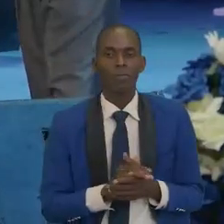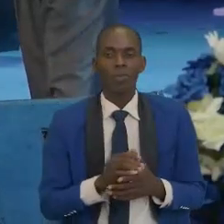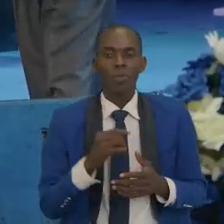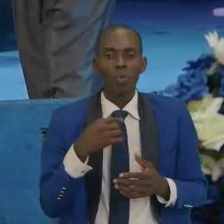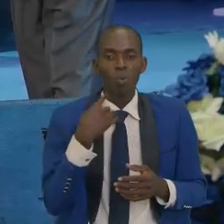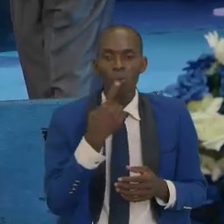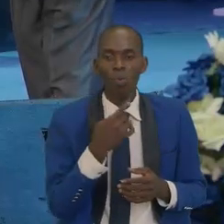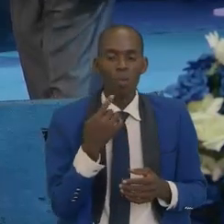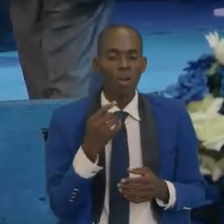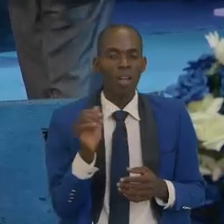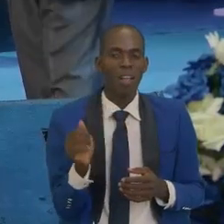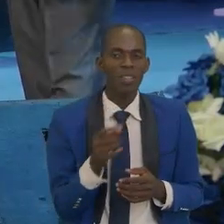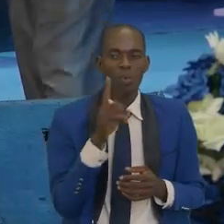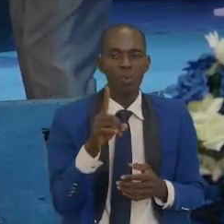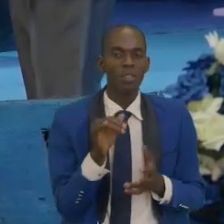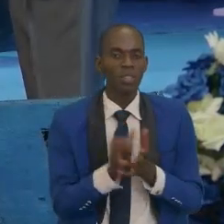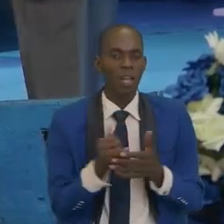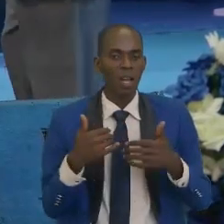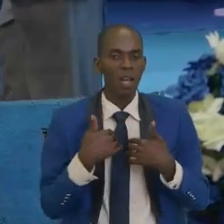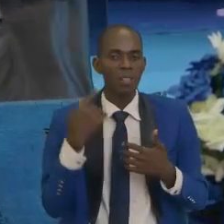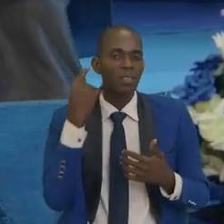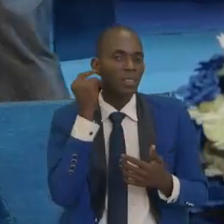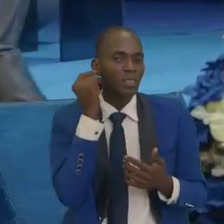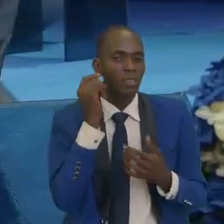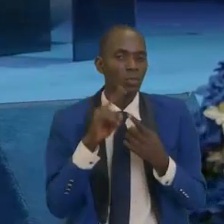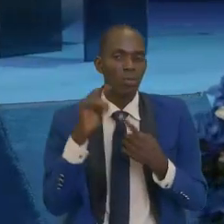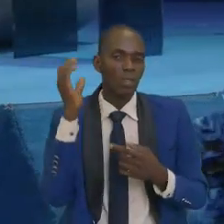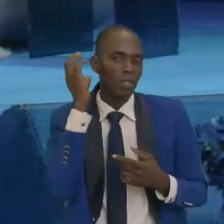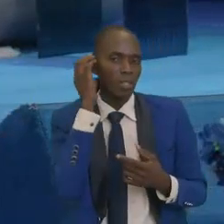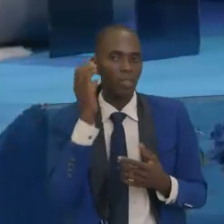Whosoever has ear to hear,